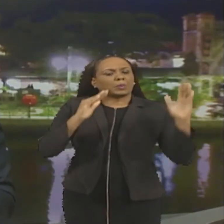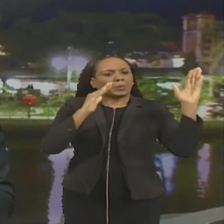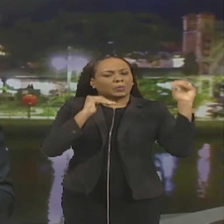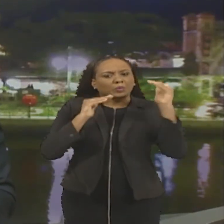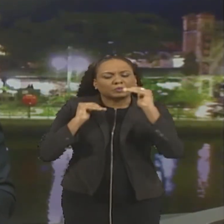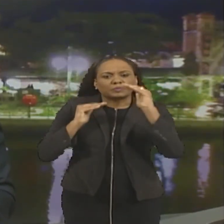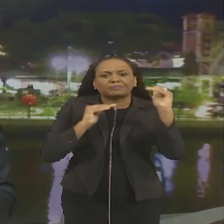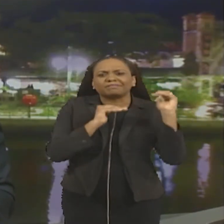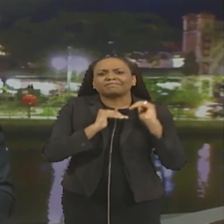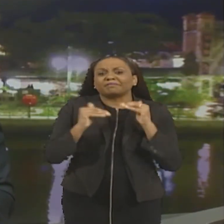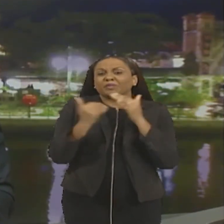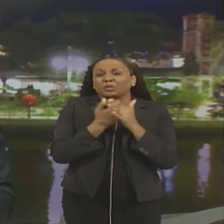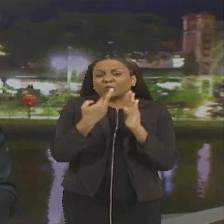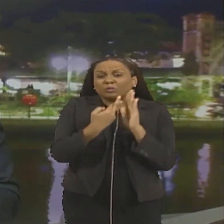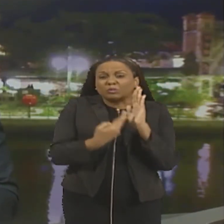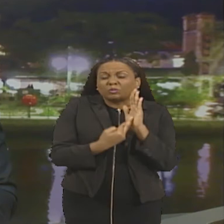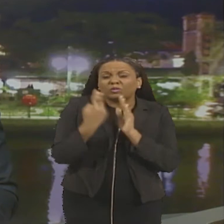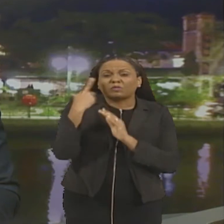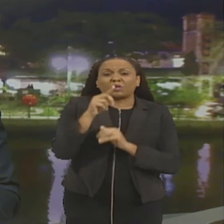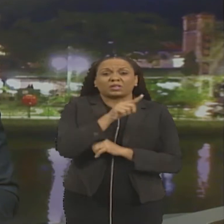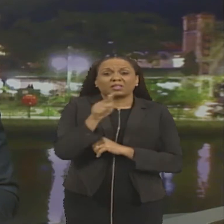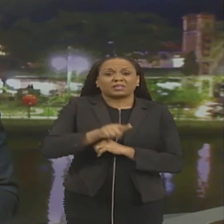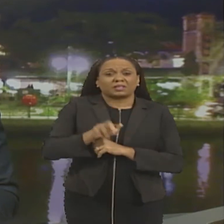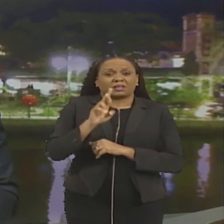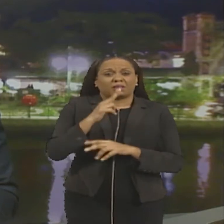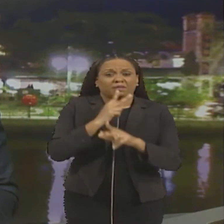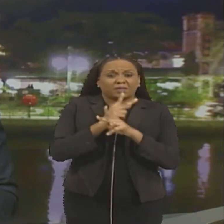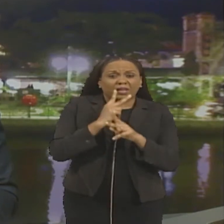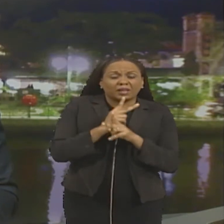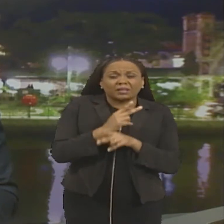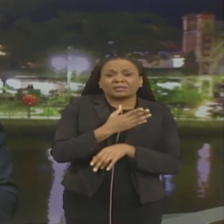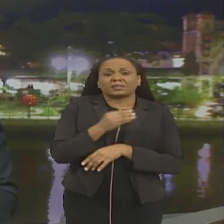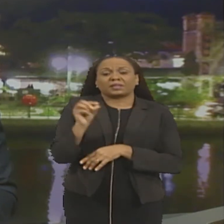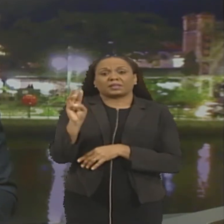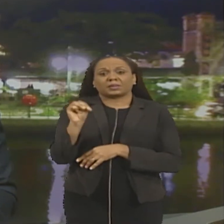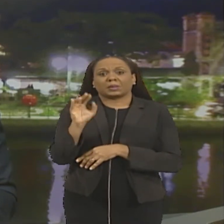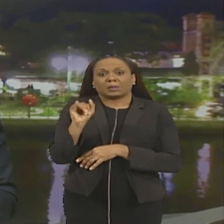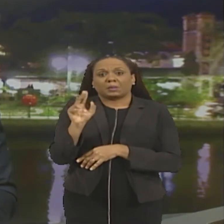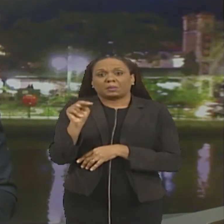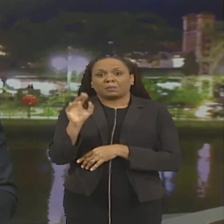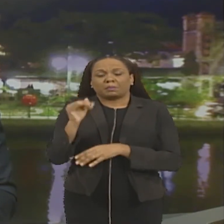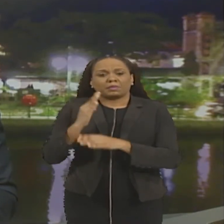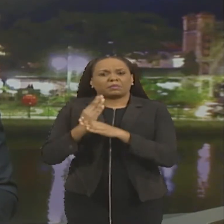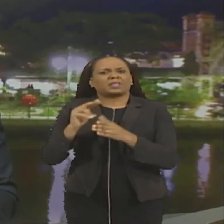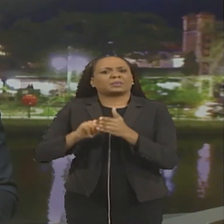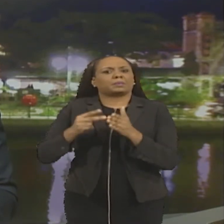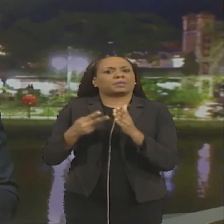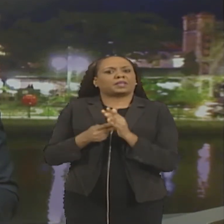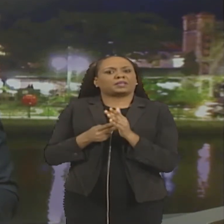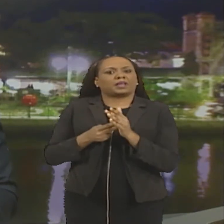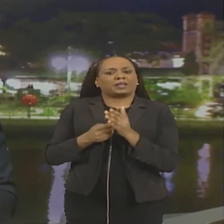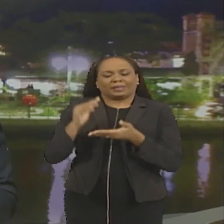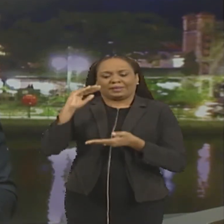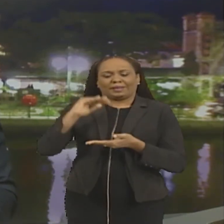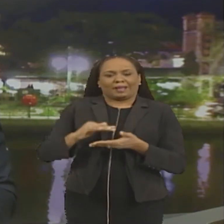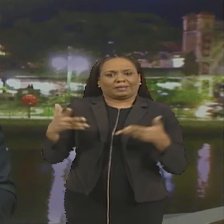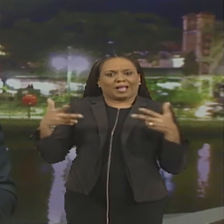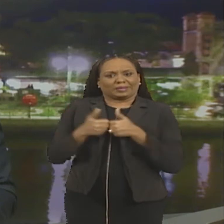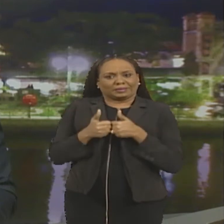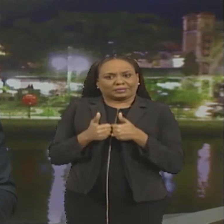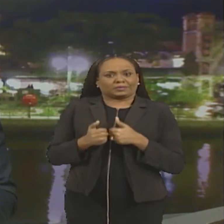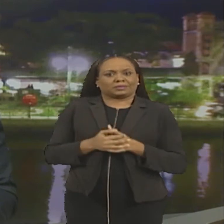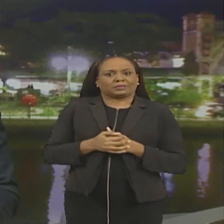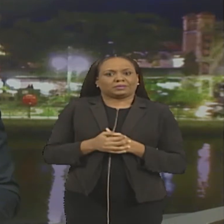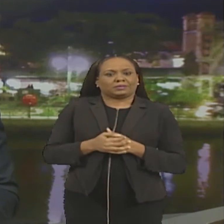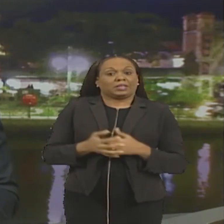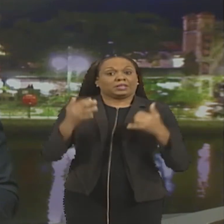hoping the new regulations for PSVs will translate into fewer accident claims from that sector. This as it throws its